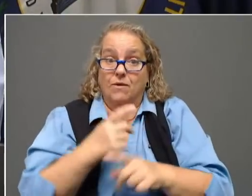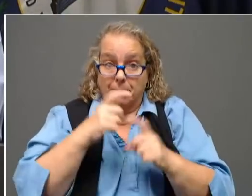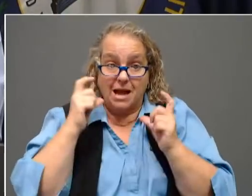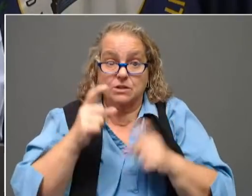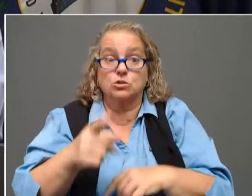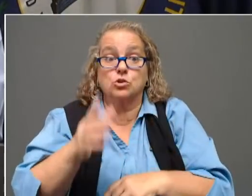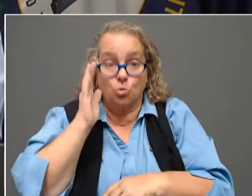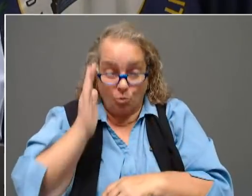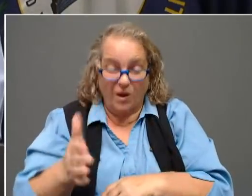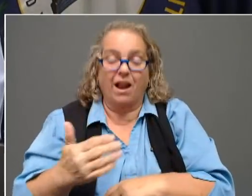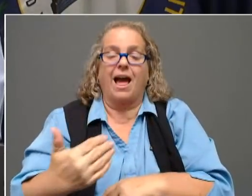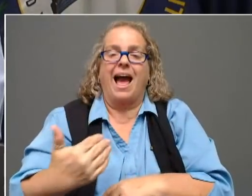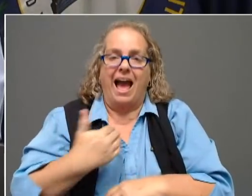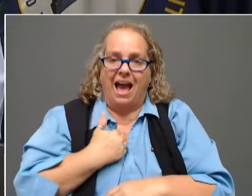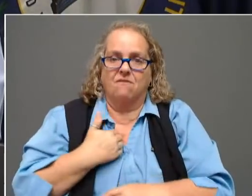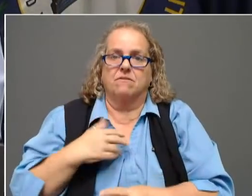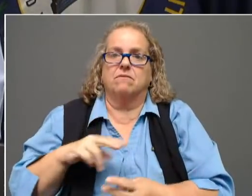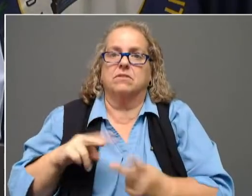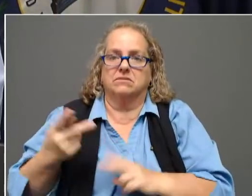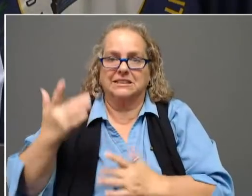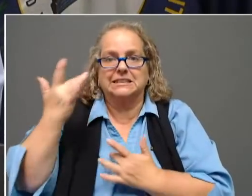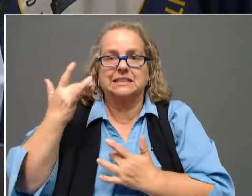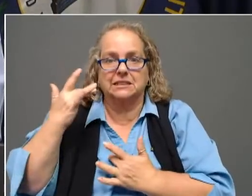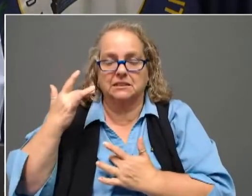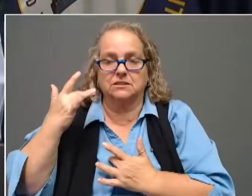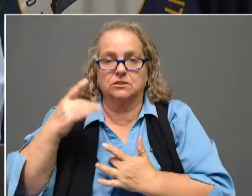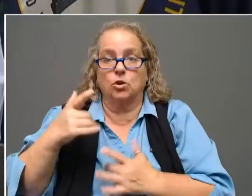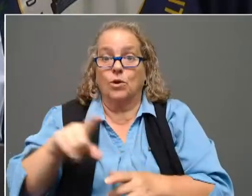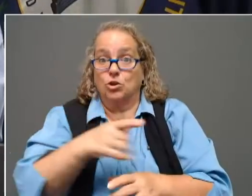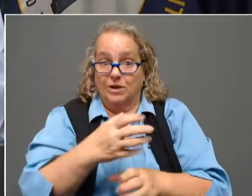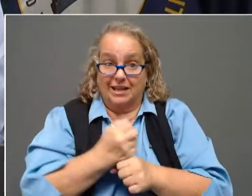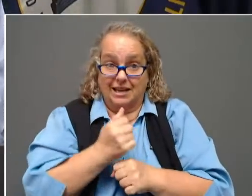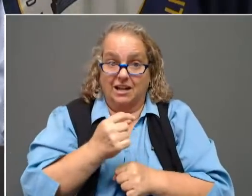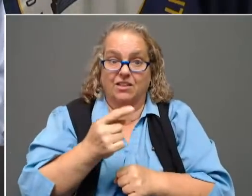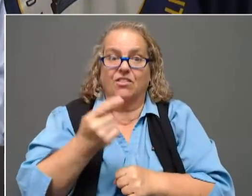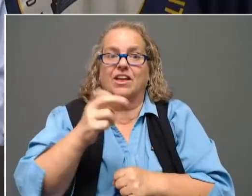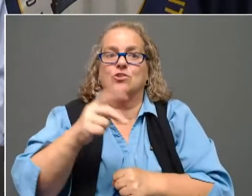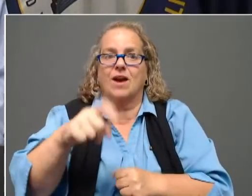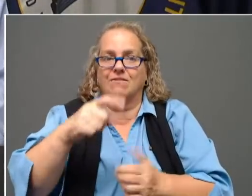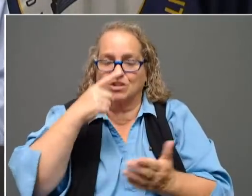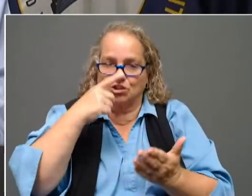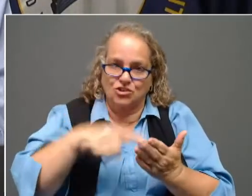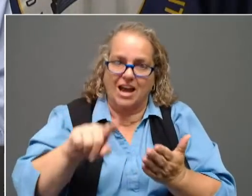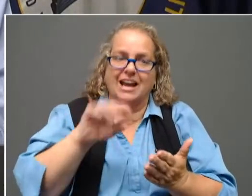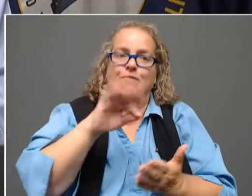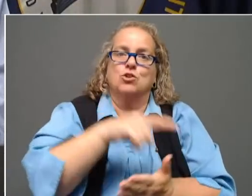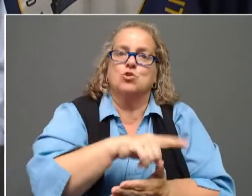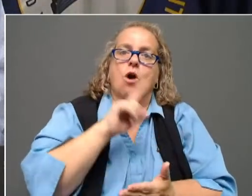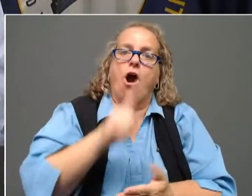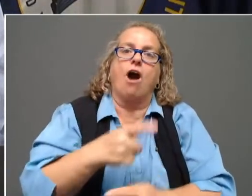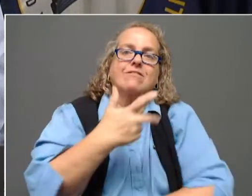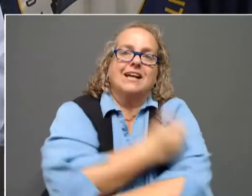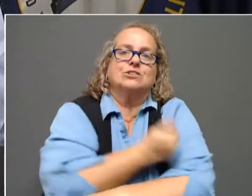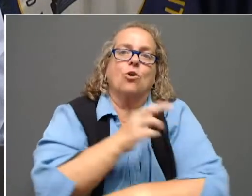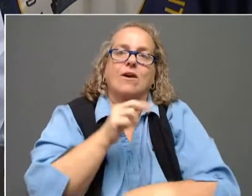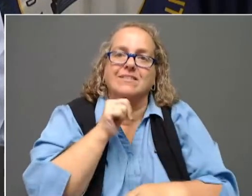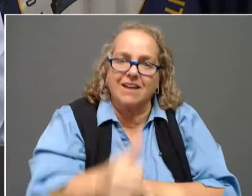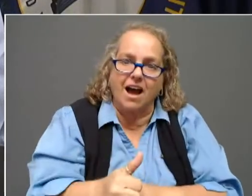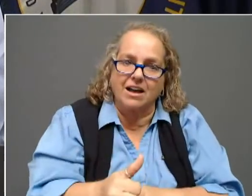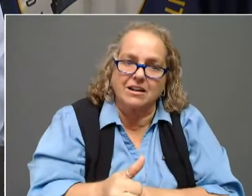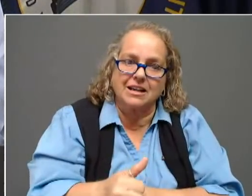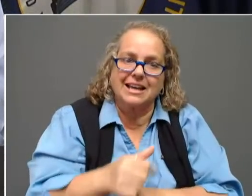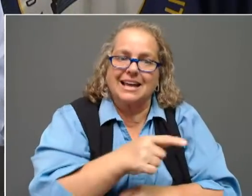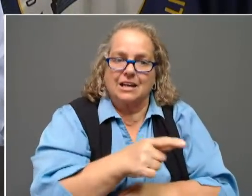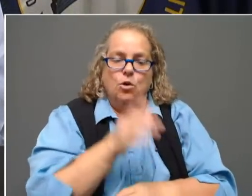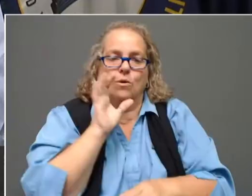Delta variant. And when you get it, they then have to check to see whether you're vaccinated or not. The fact is, this enforces itself on the back